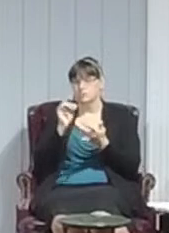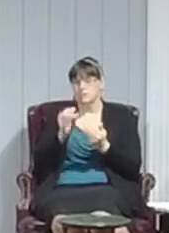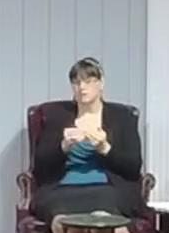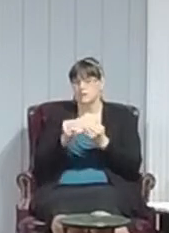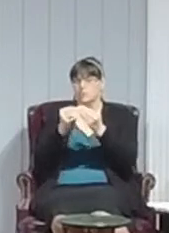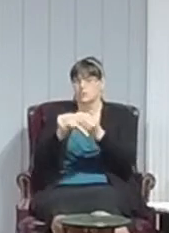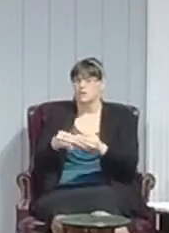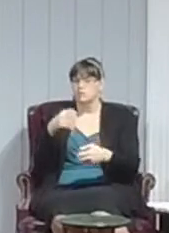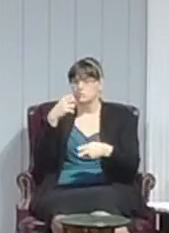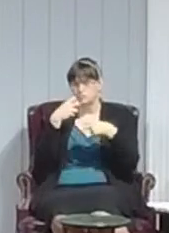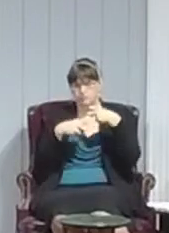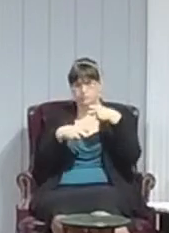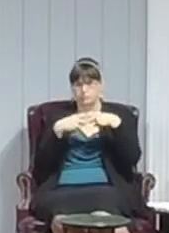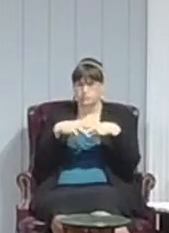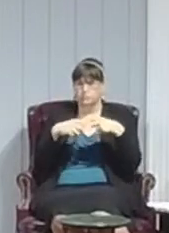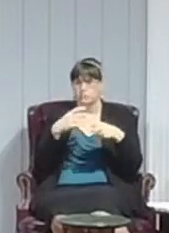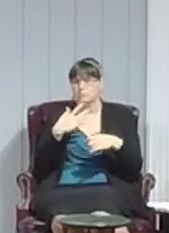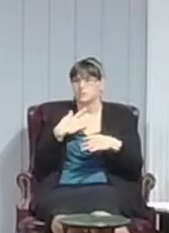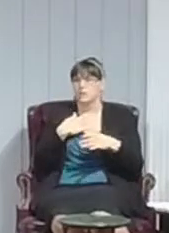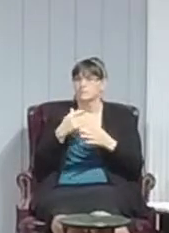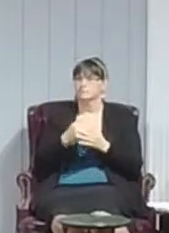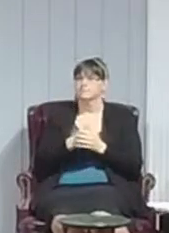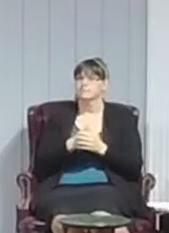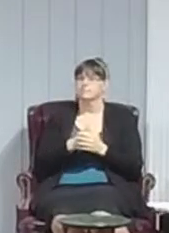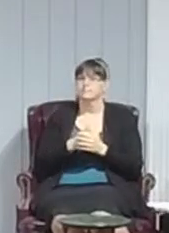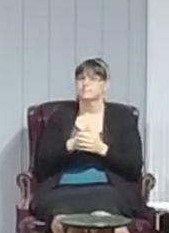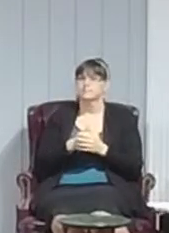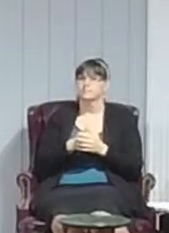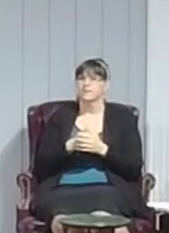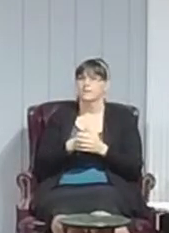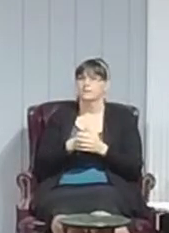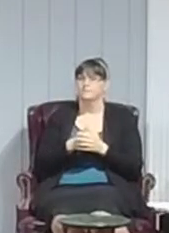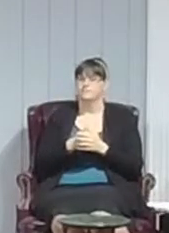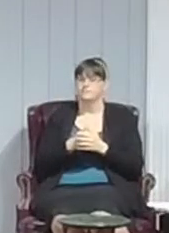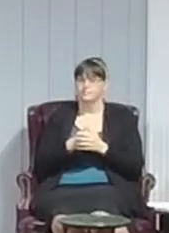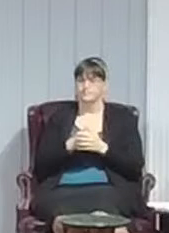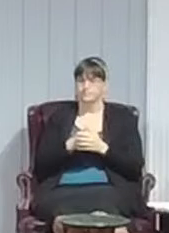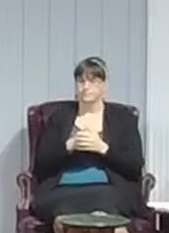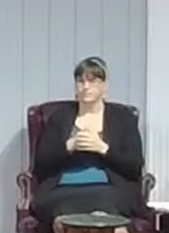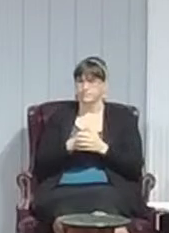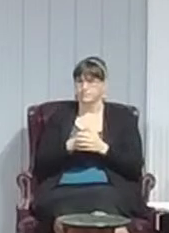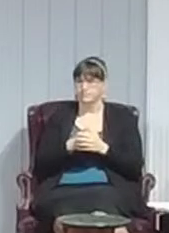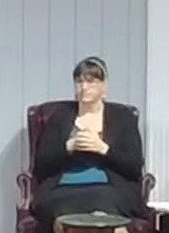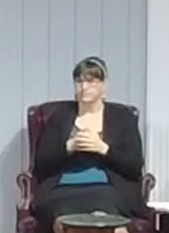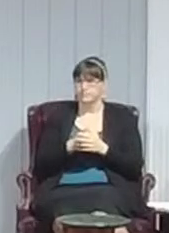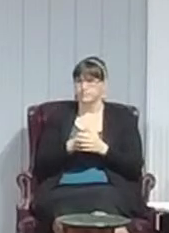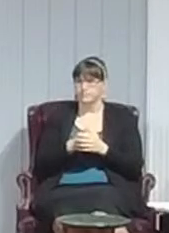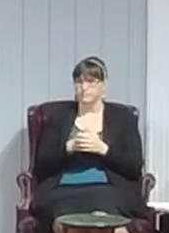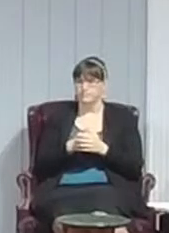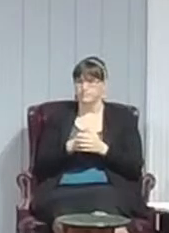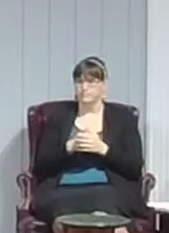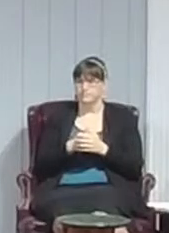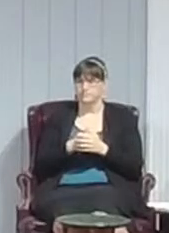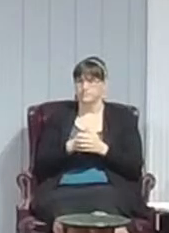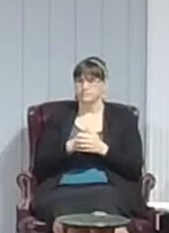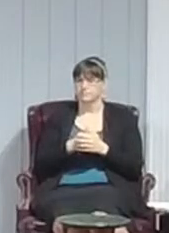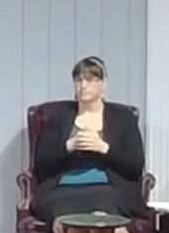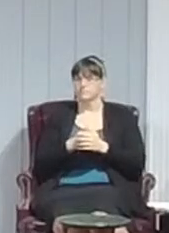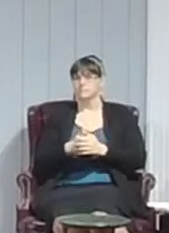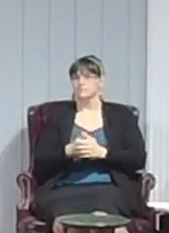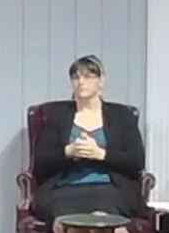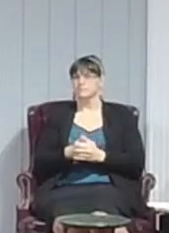easier to say that there were choices you could make that would lead to an untroubled heart, but it not to make those choices just means your heart is going to be